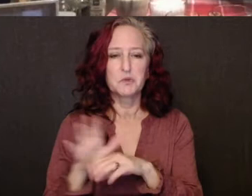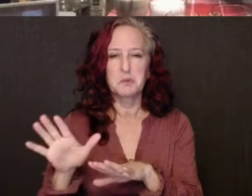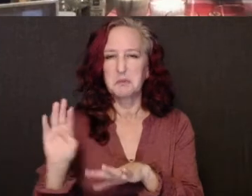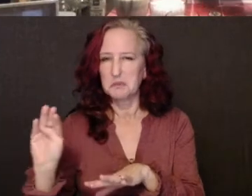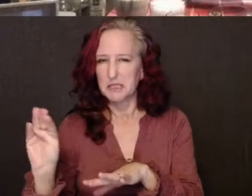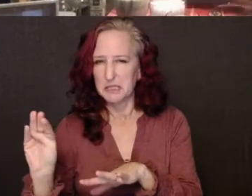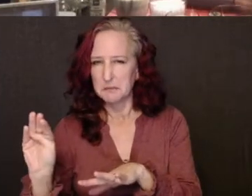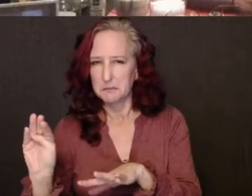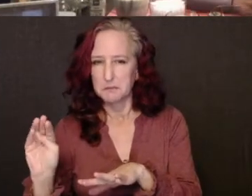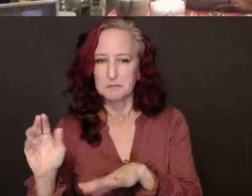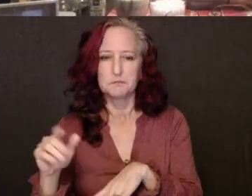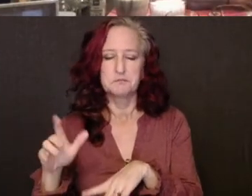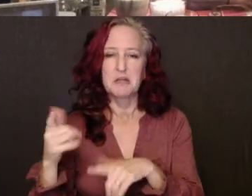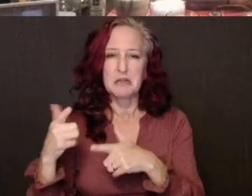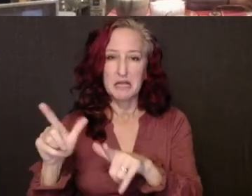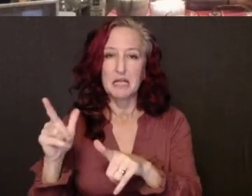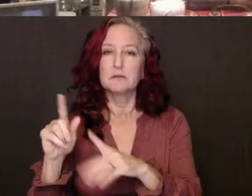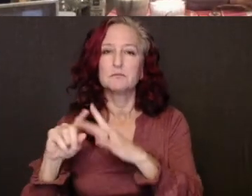And